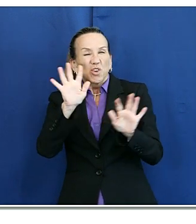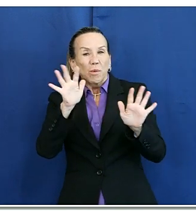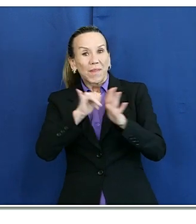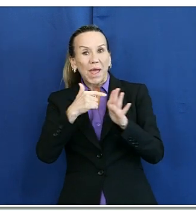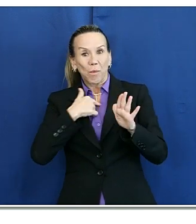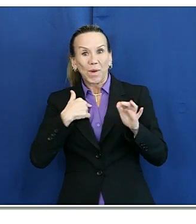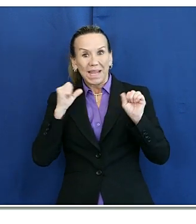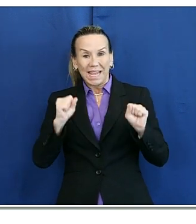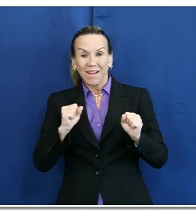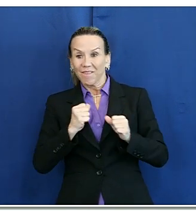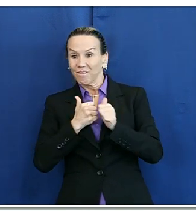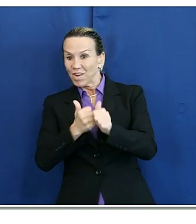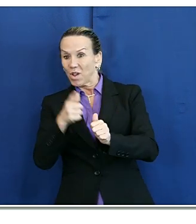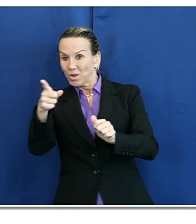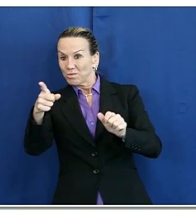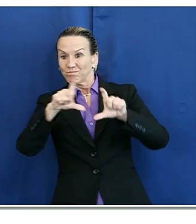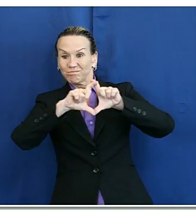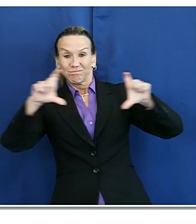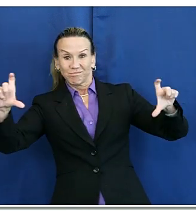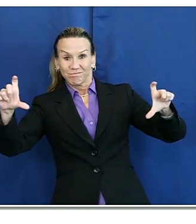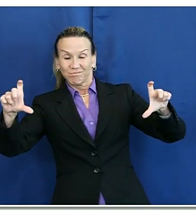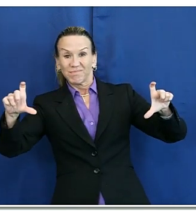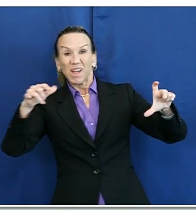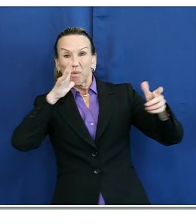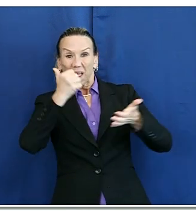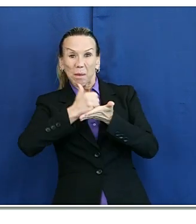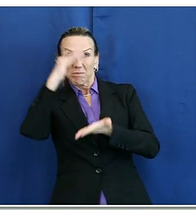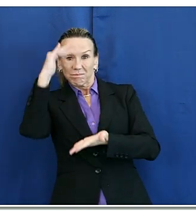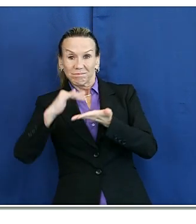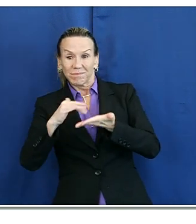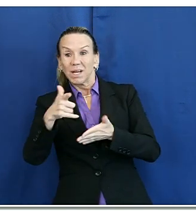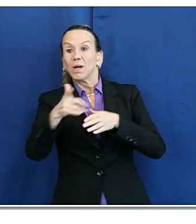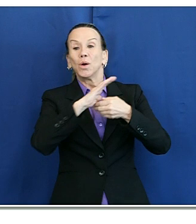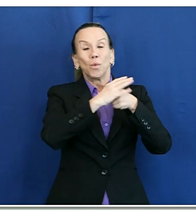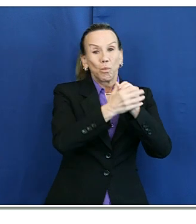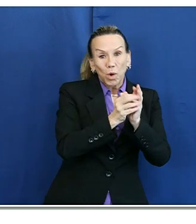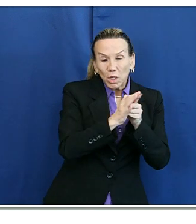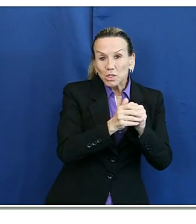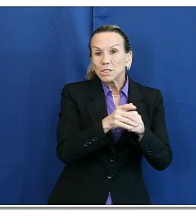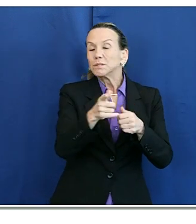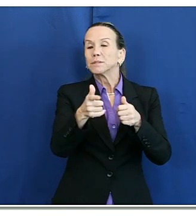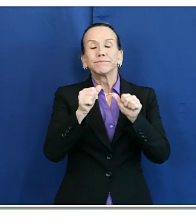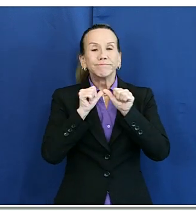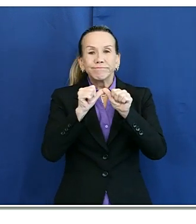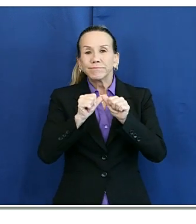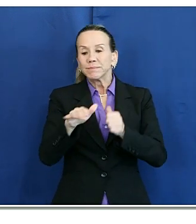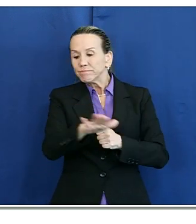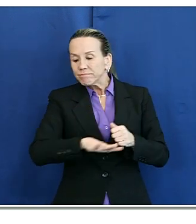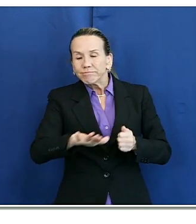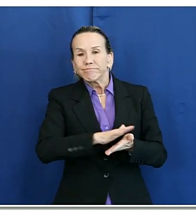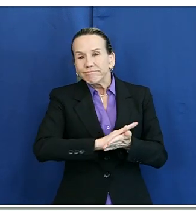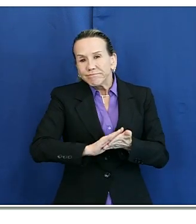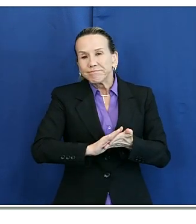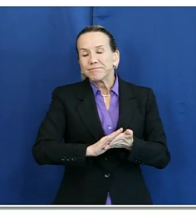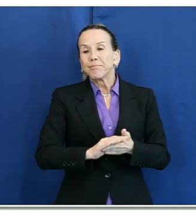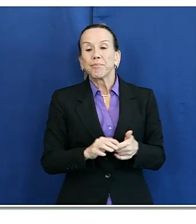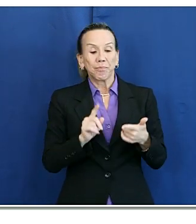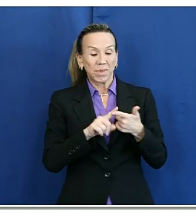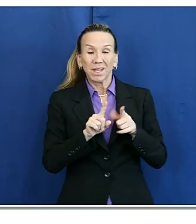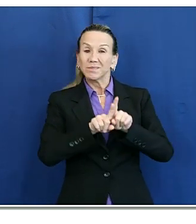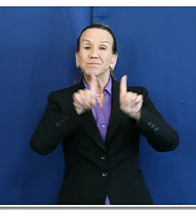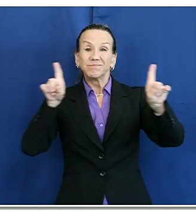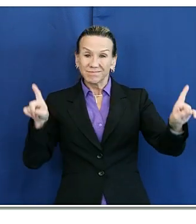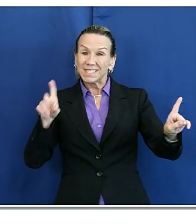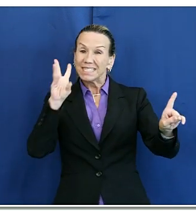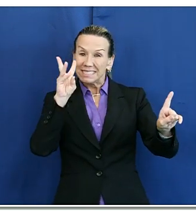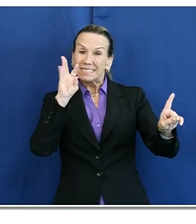outlined here in this slide. This includes washing your hands and promoting frequent sanitation practices, staying 6 feet